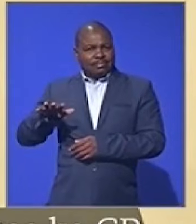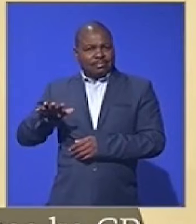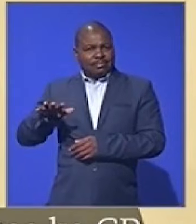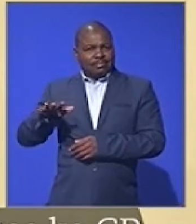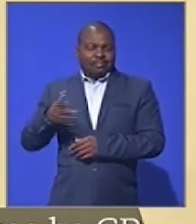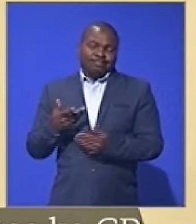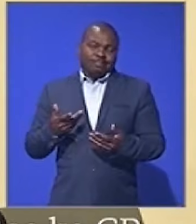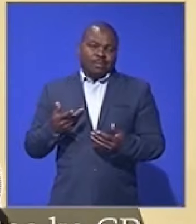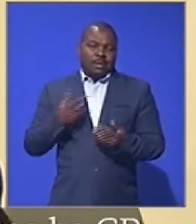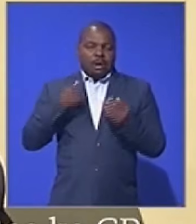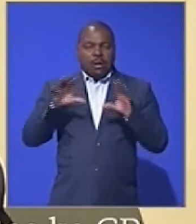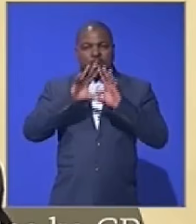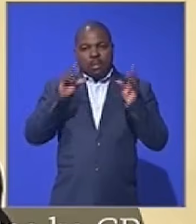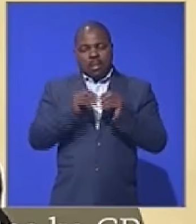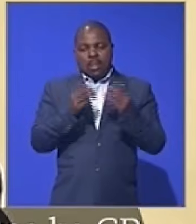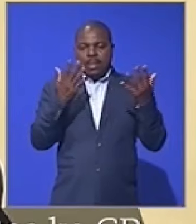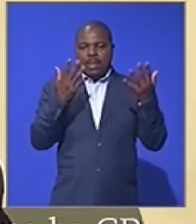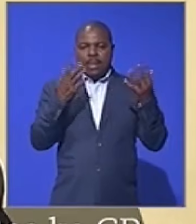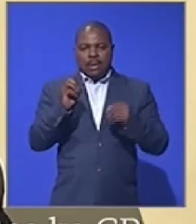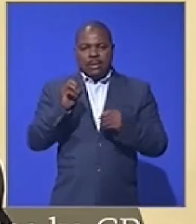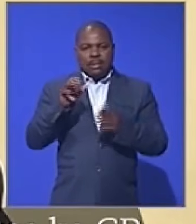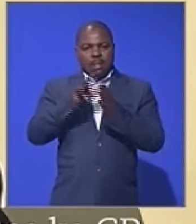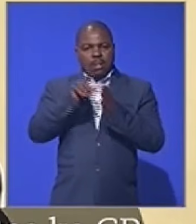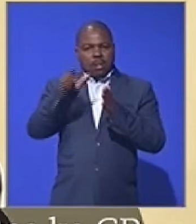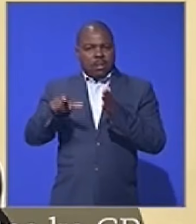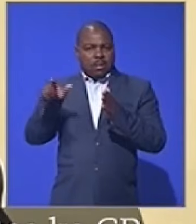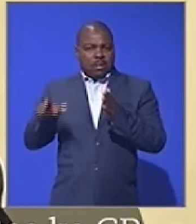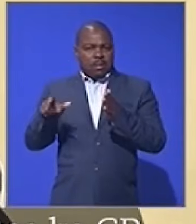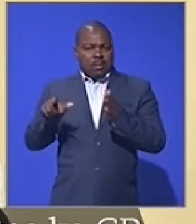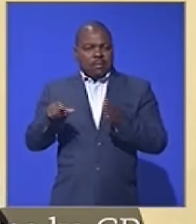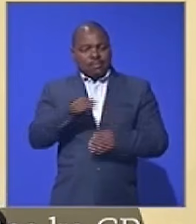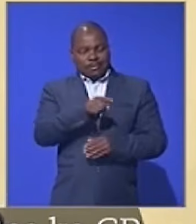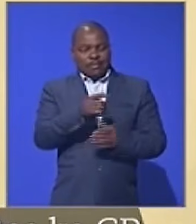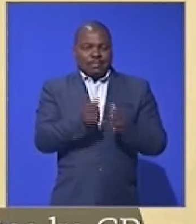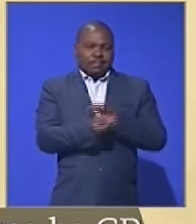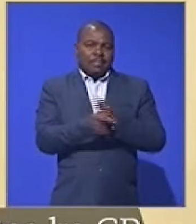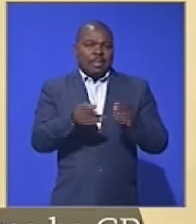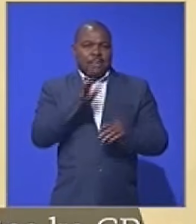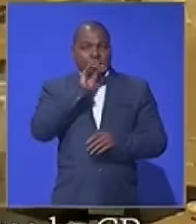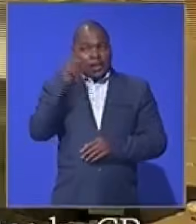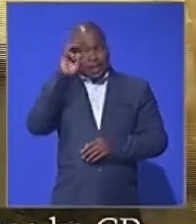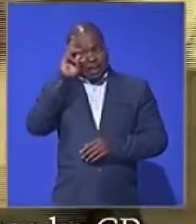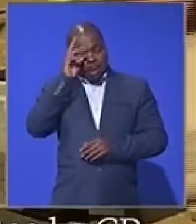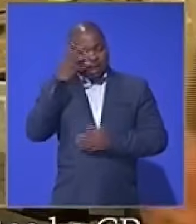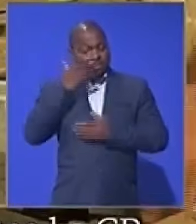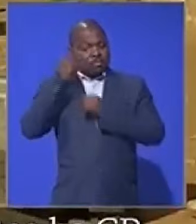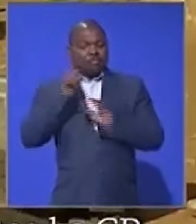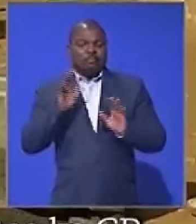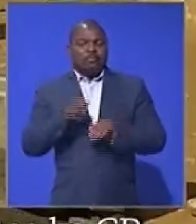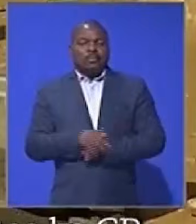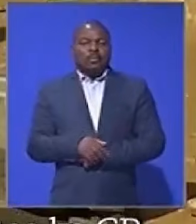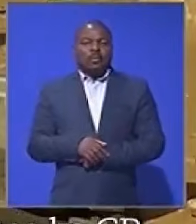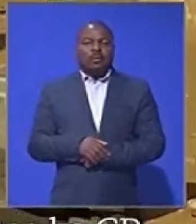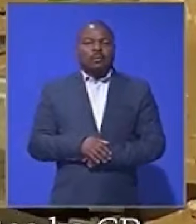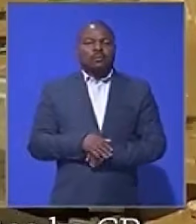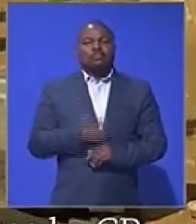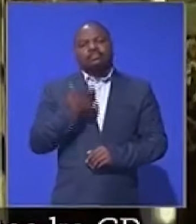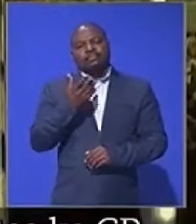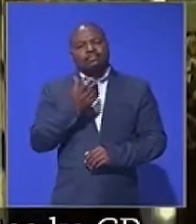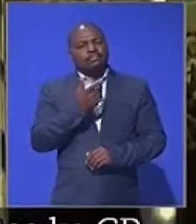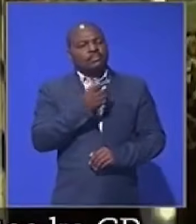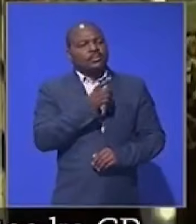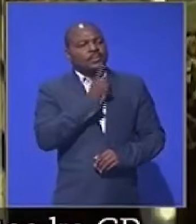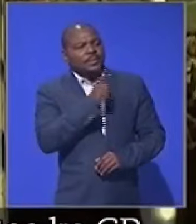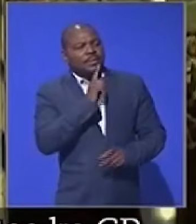region. So we're sitting at 90 learners that we have lost. But remember, it's not suicide. Go tlhoka tshepo go barutiši batswadi bao ba